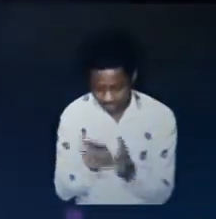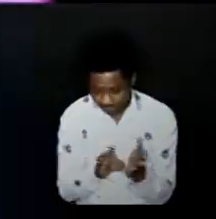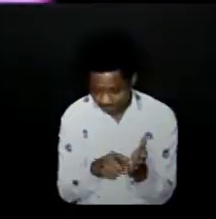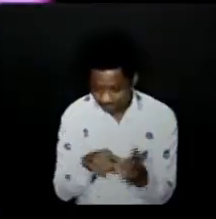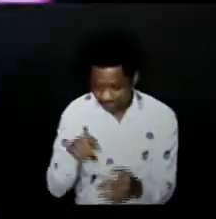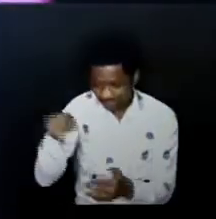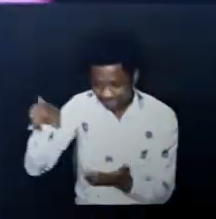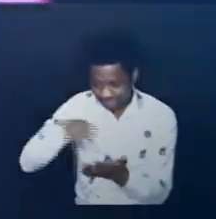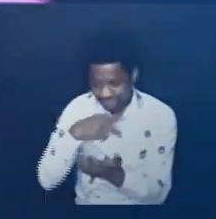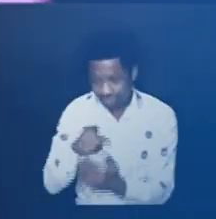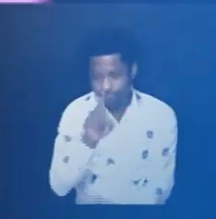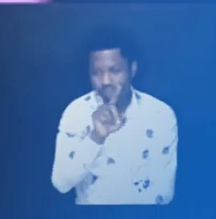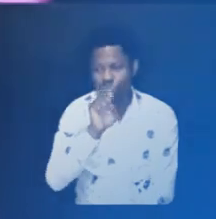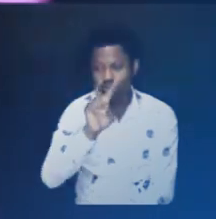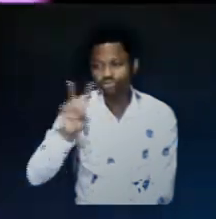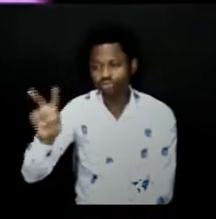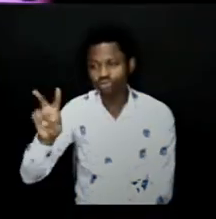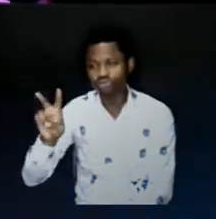Psalm 122.